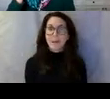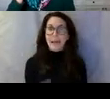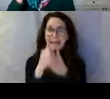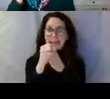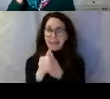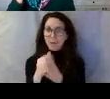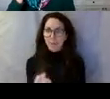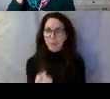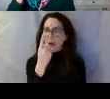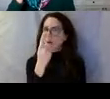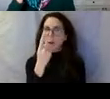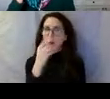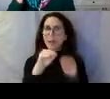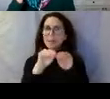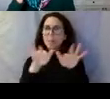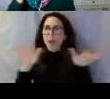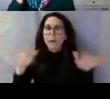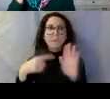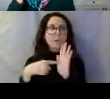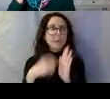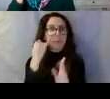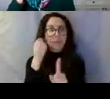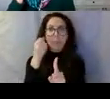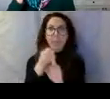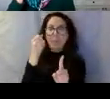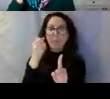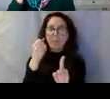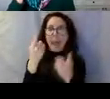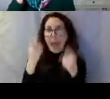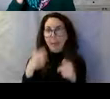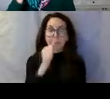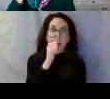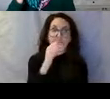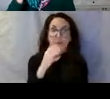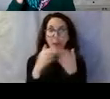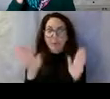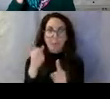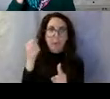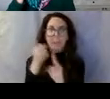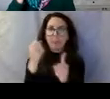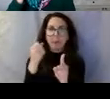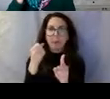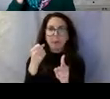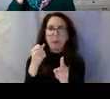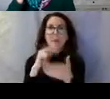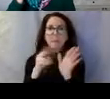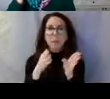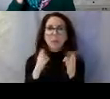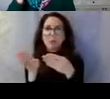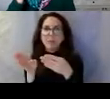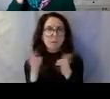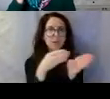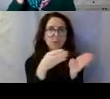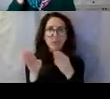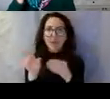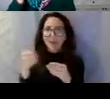is in case, you know, something happens to that leader, both in a very public way or in a private way. There's an opportunity to shift. I think we've talked a little